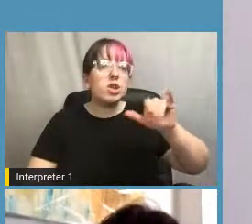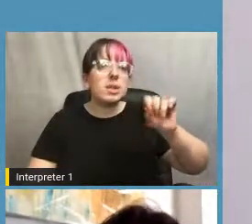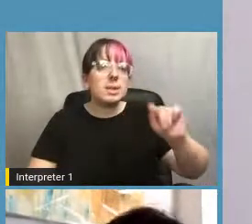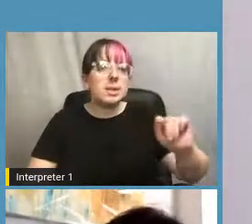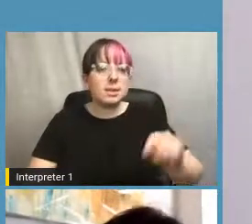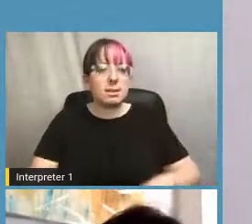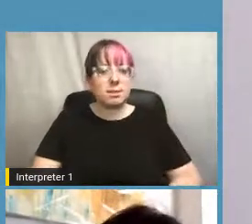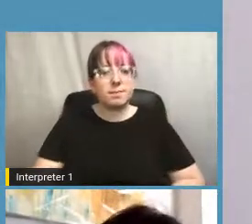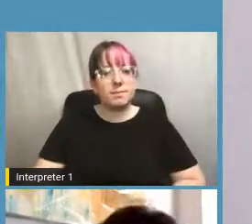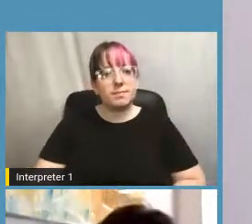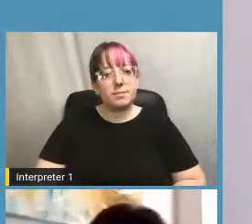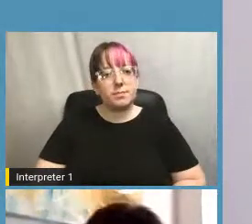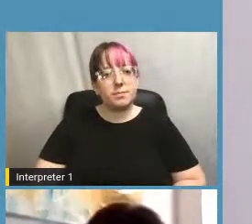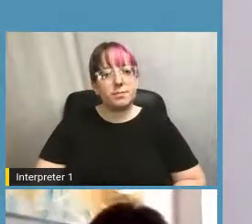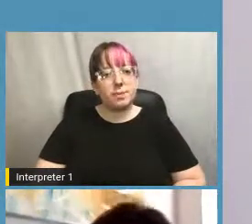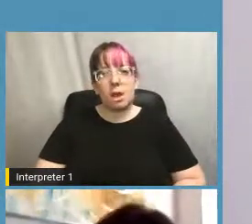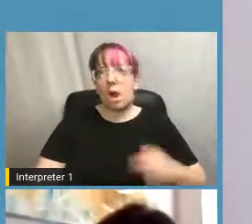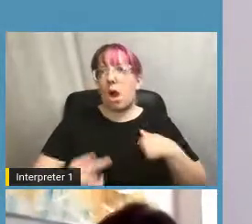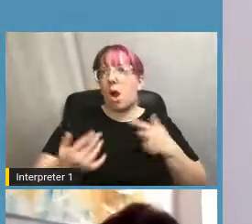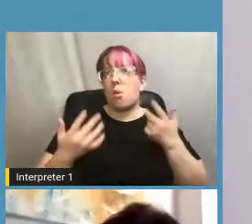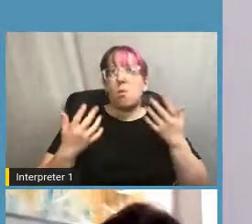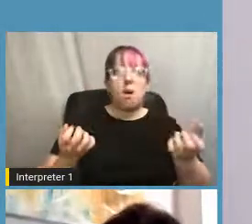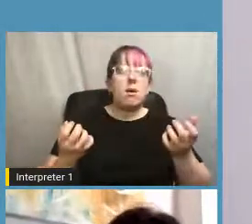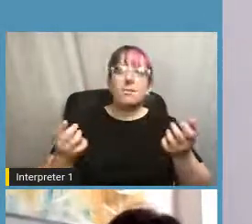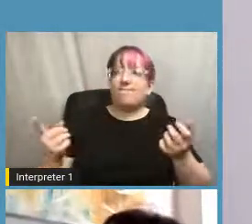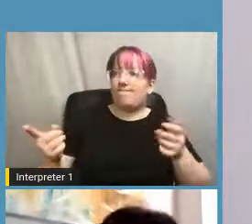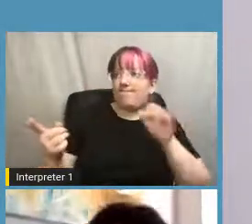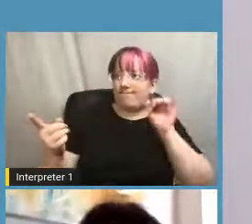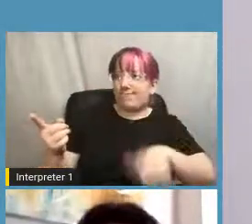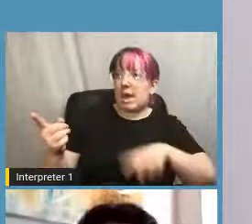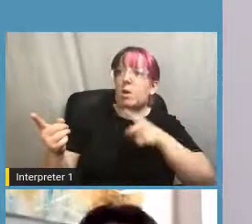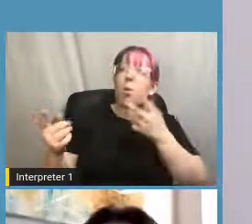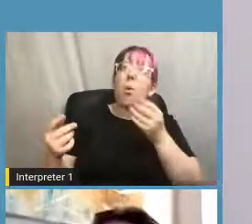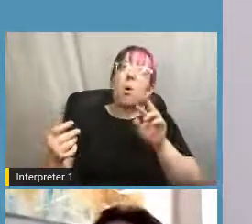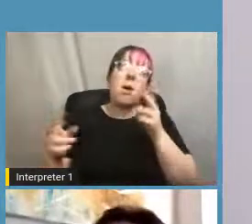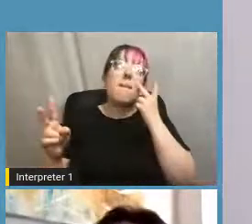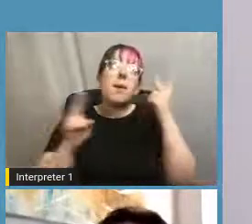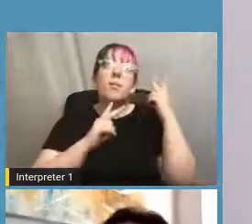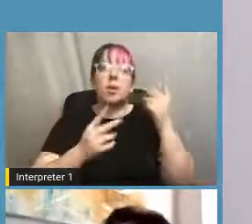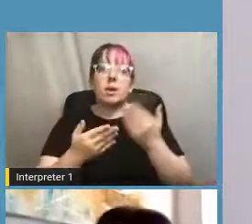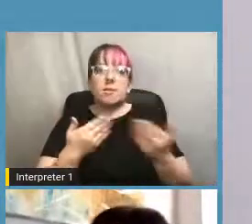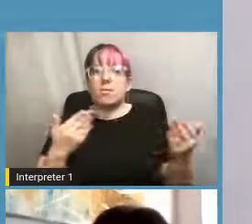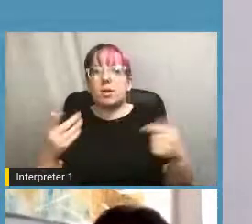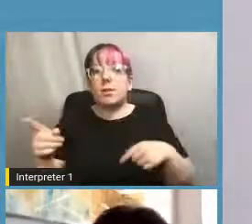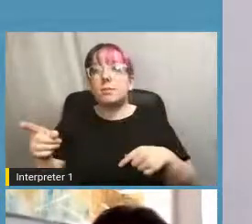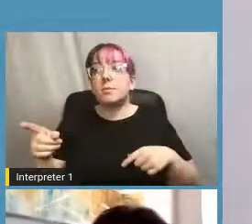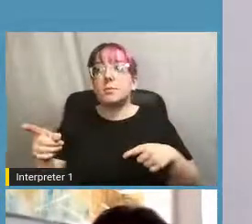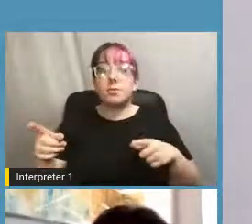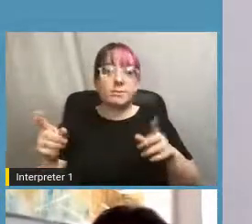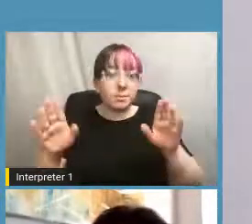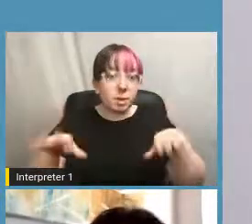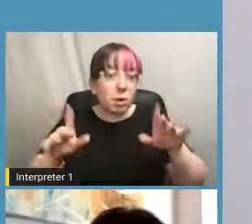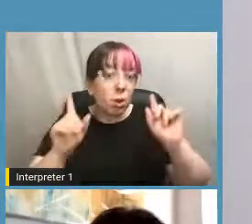to get a memento of this or a memory of this. And at the end of the exhibition, you can say, hey, go to a store,